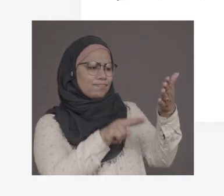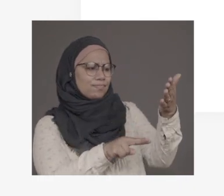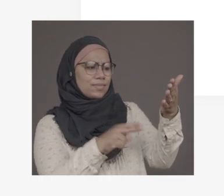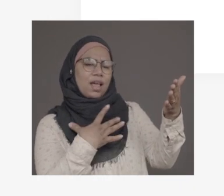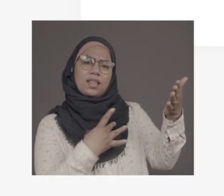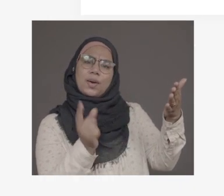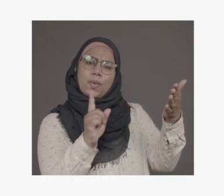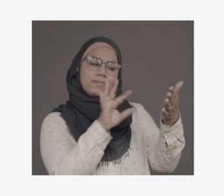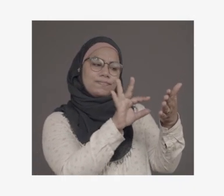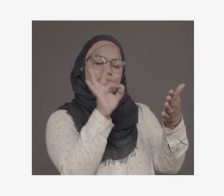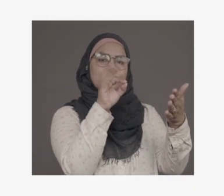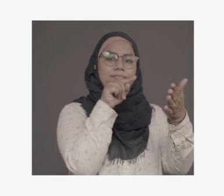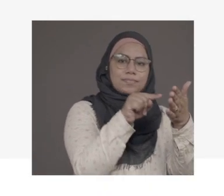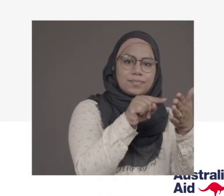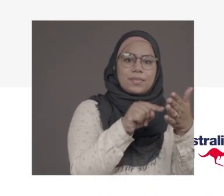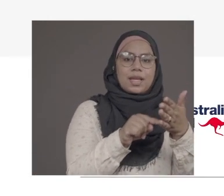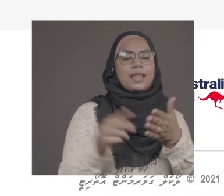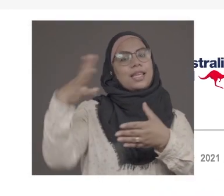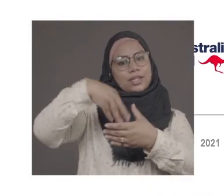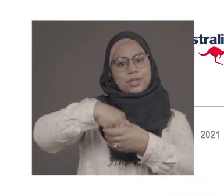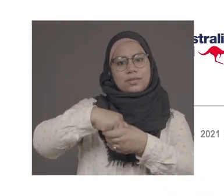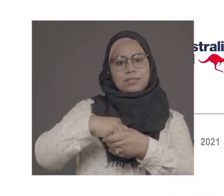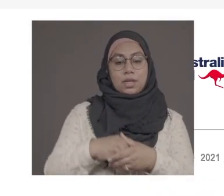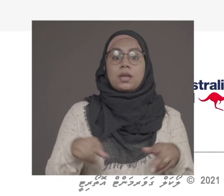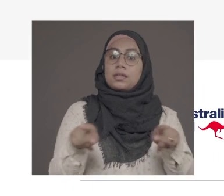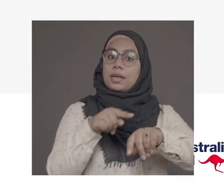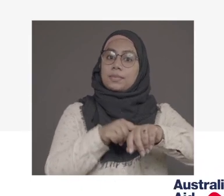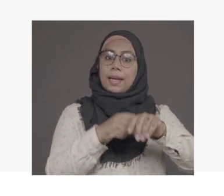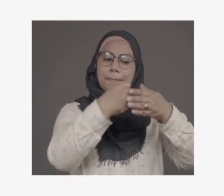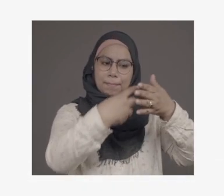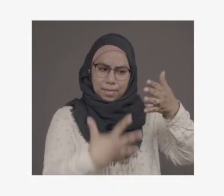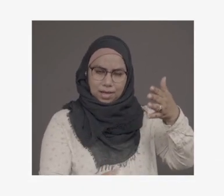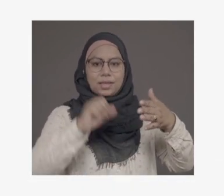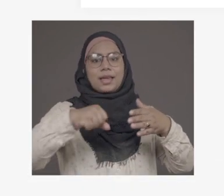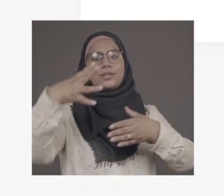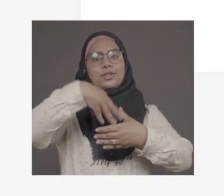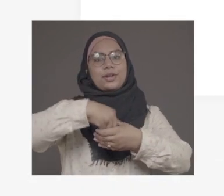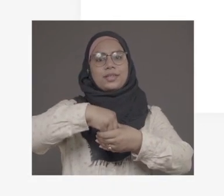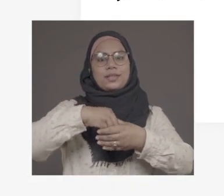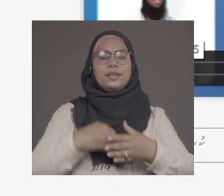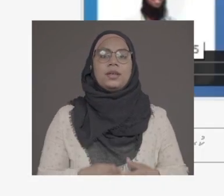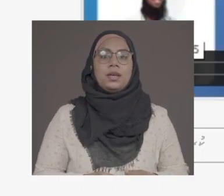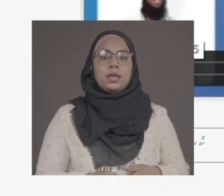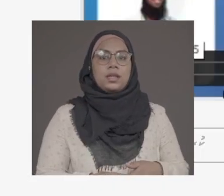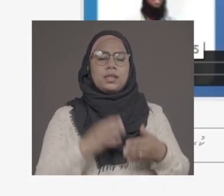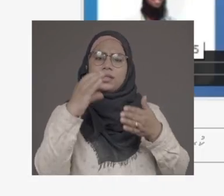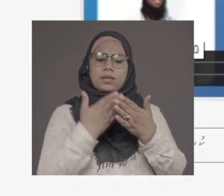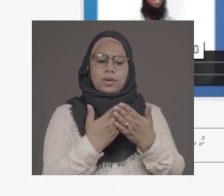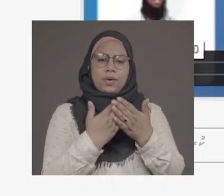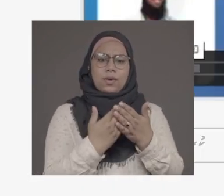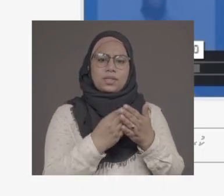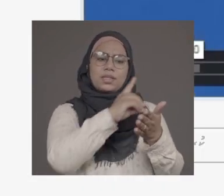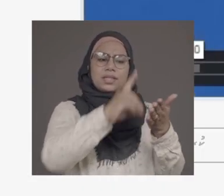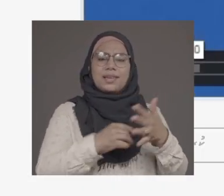kosta Mi page ziyare kollevumun mivakutu heden huri huriha kohe fenigen daane. Shaugu veriva kohaka fita levumun eko